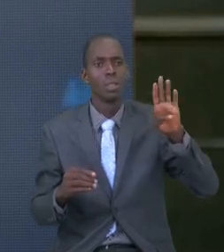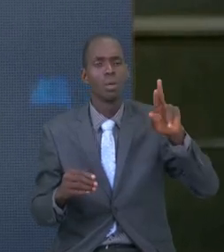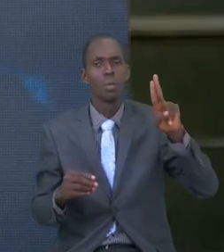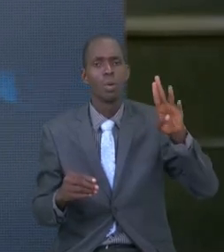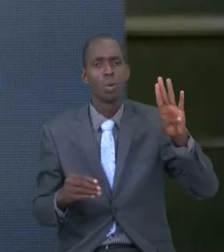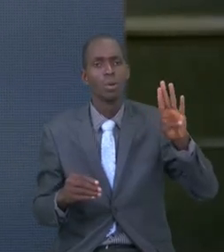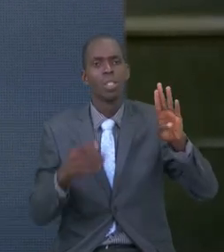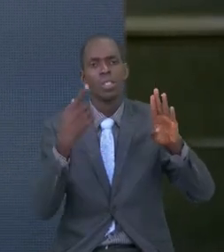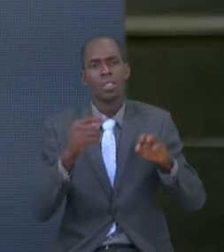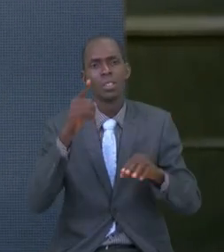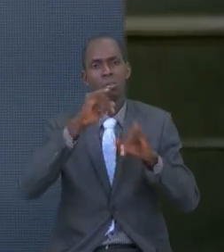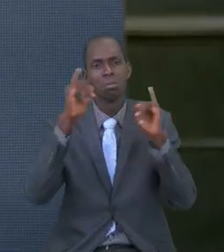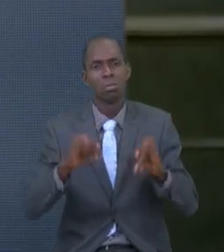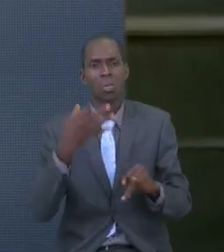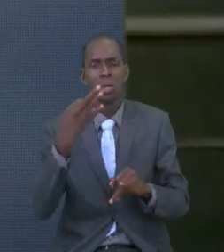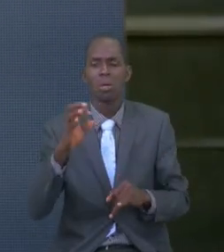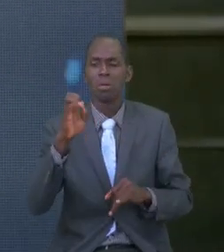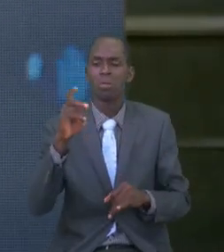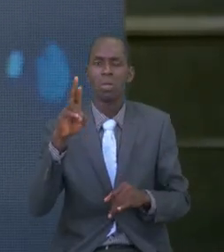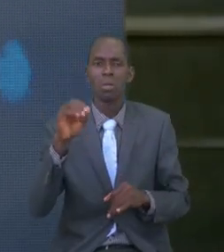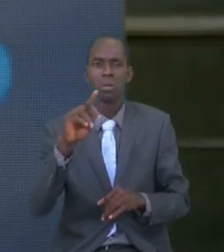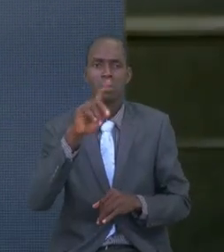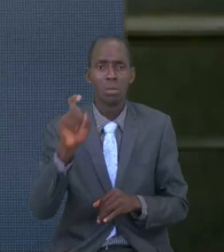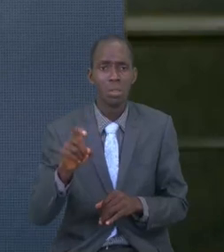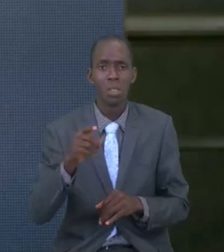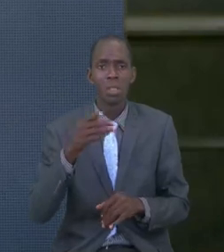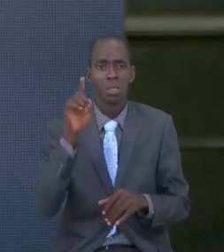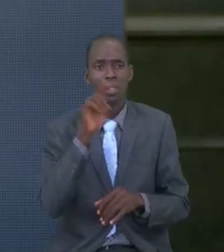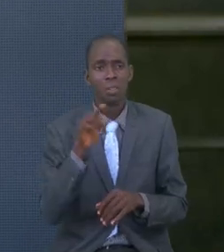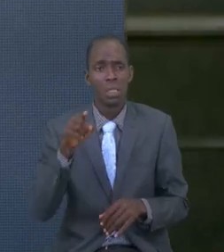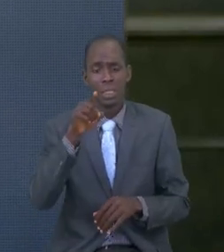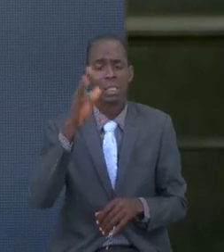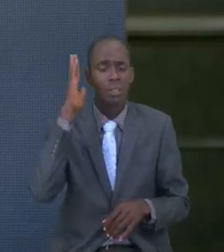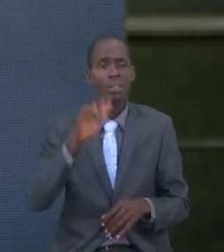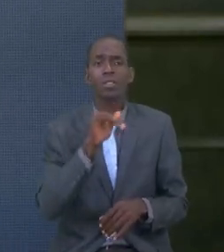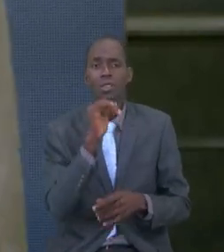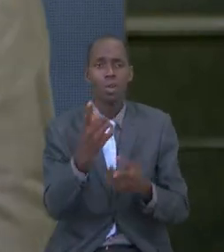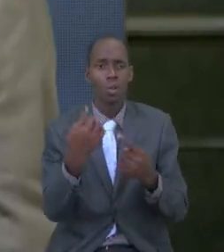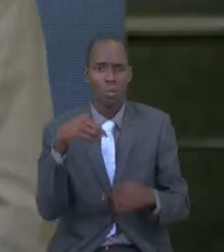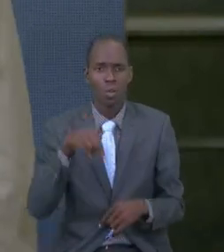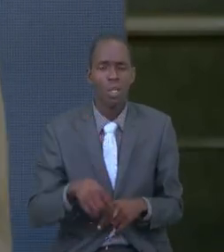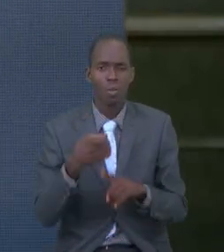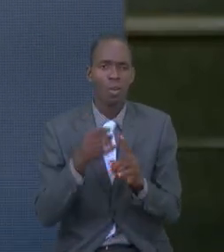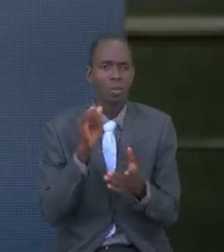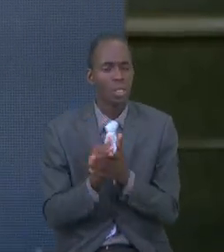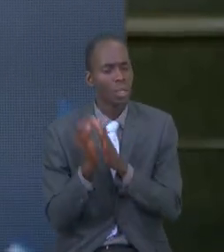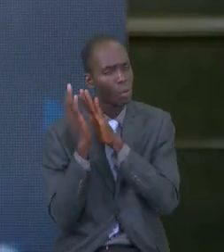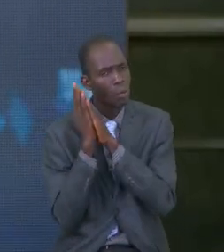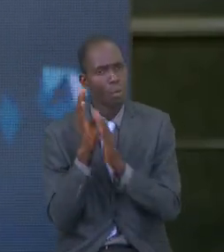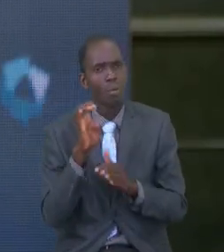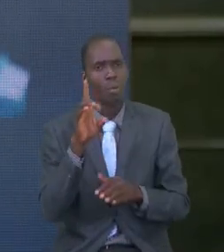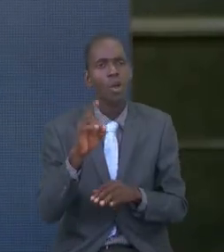Therefore thou shalt not come down from that bed on